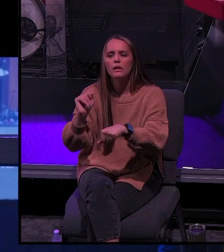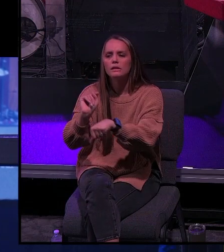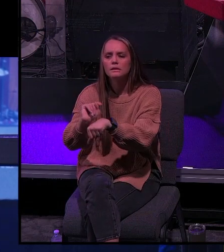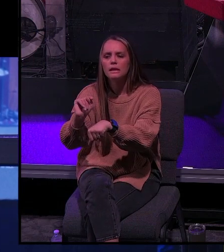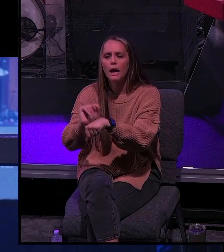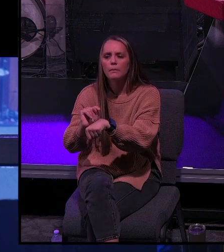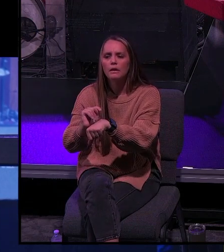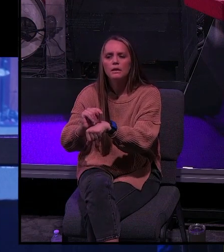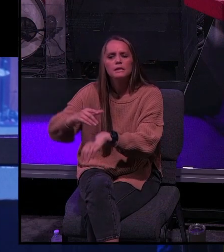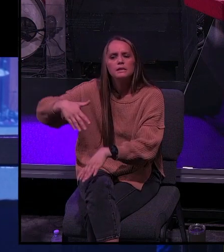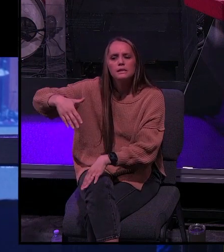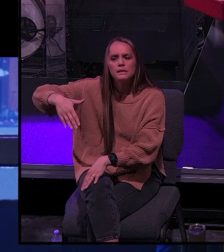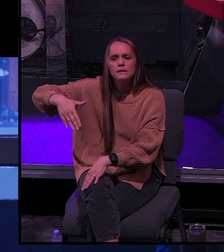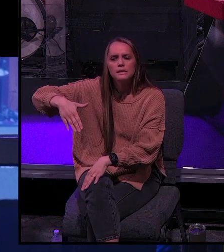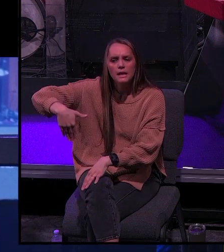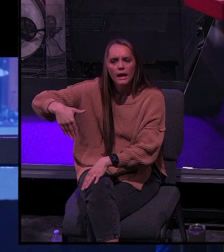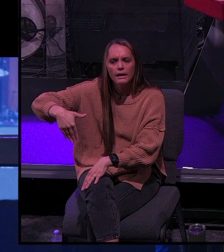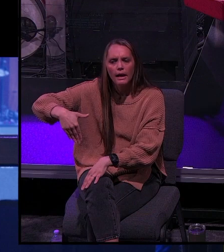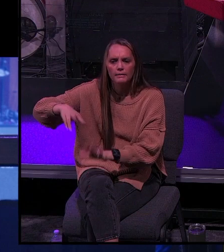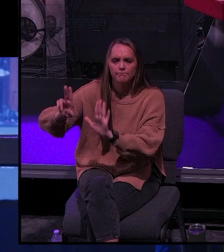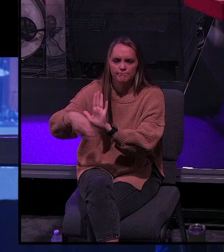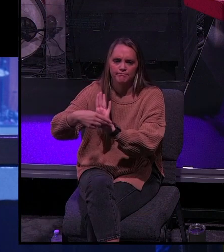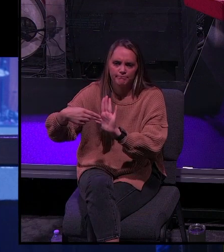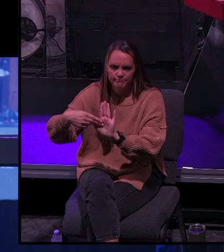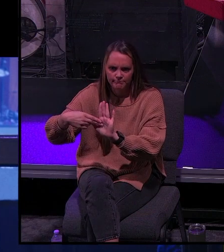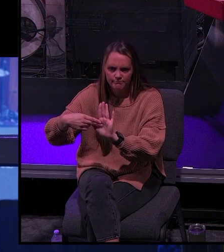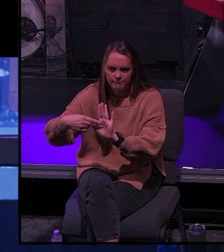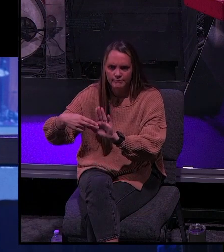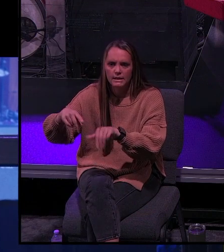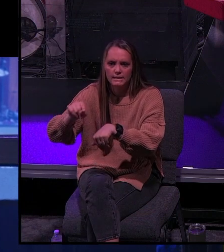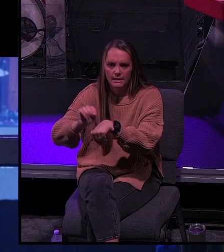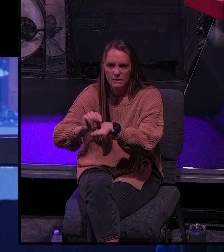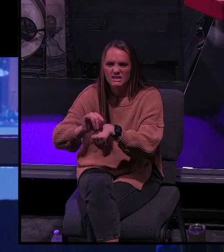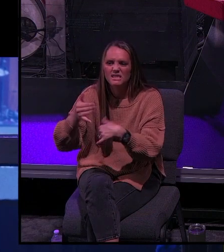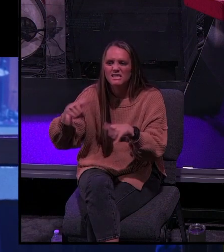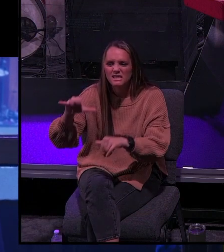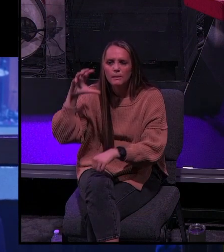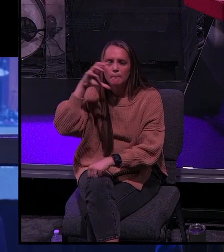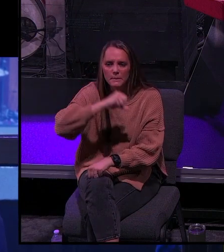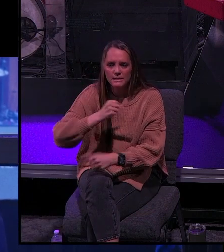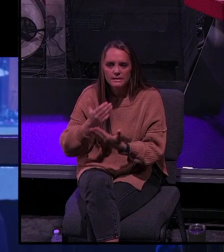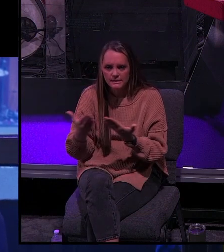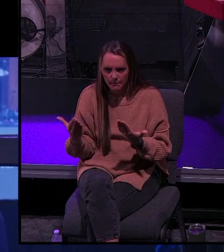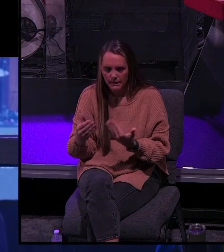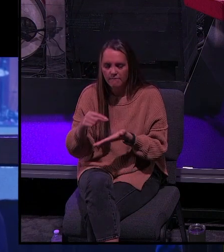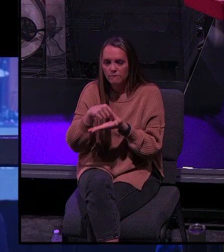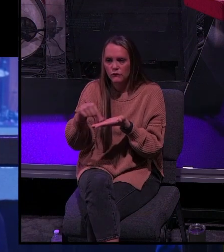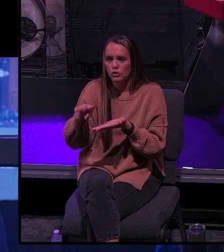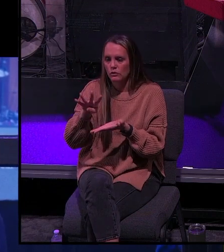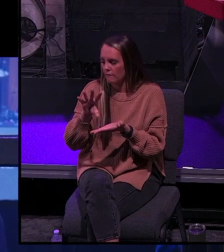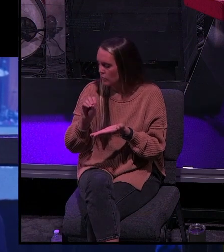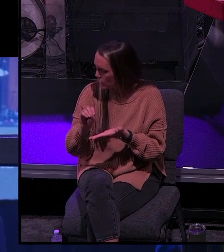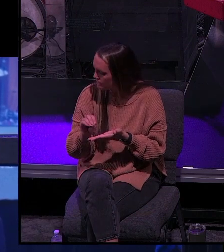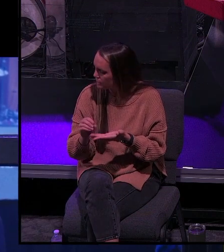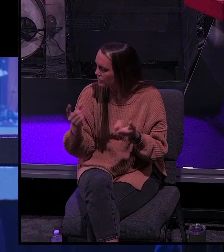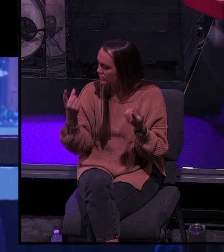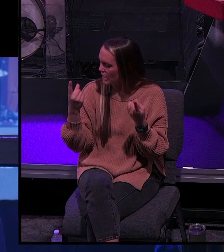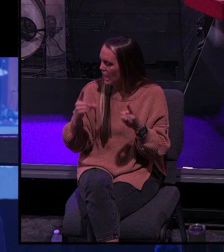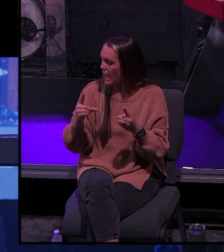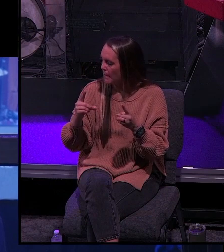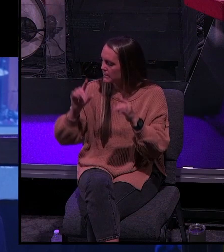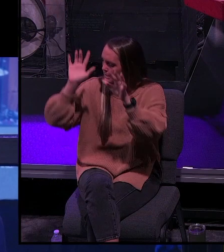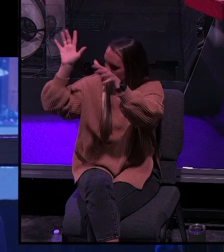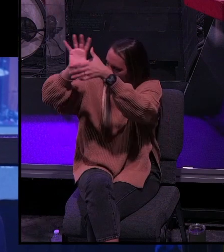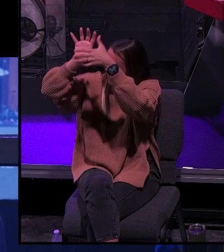not yet the tabernacle. It's missing something. In Exodus 40, verse 34, then the cloud covered the